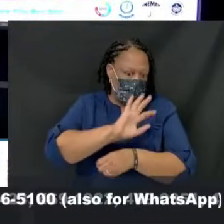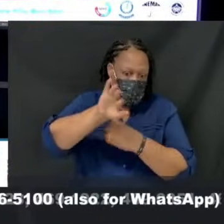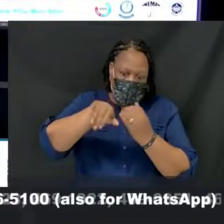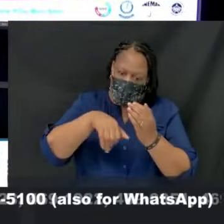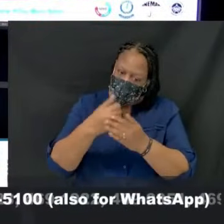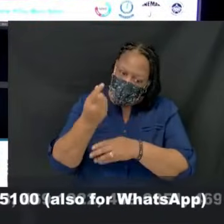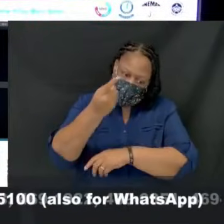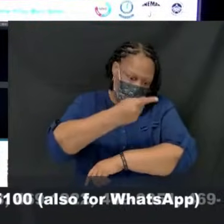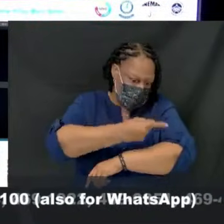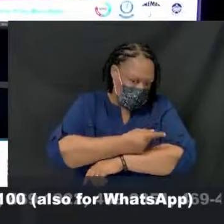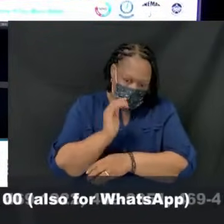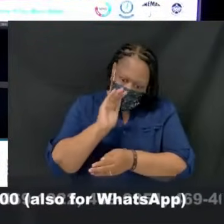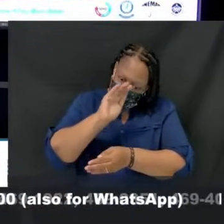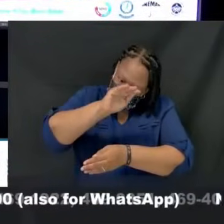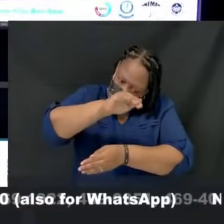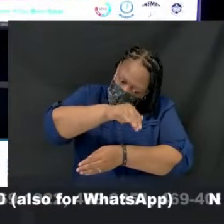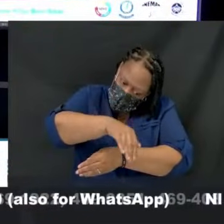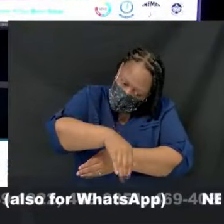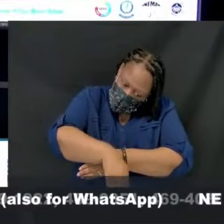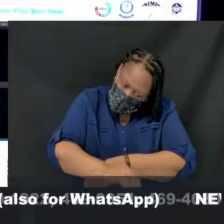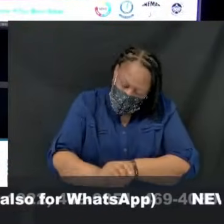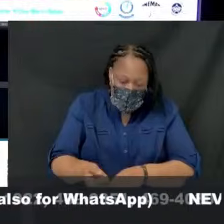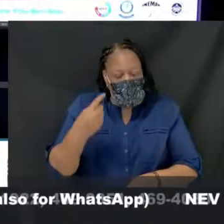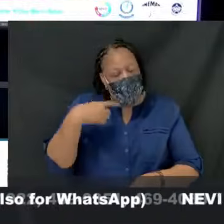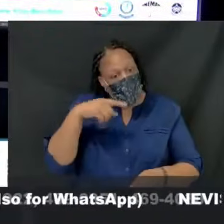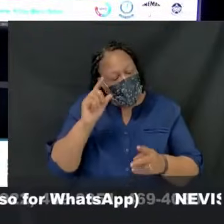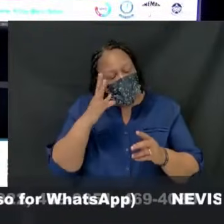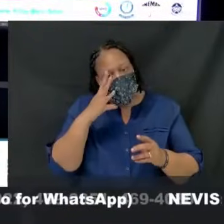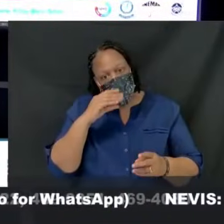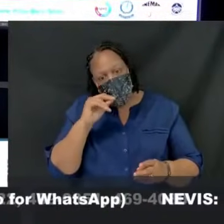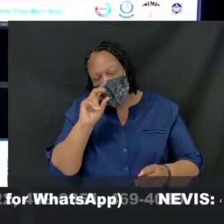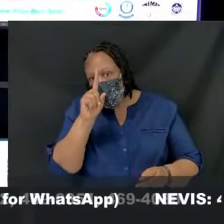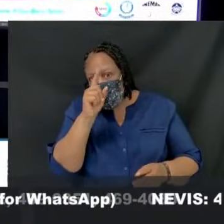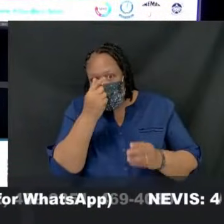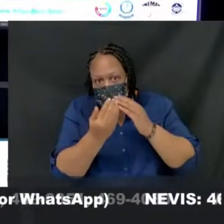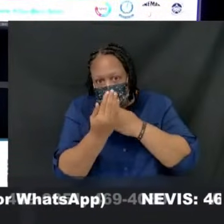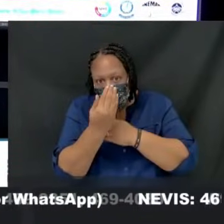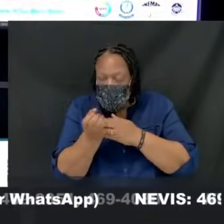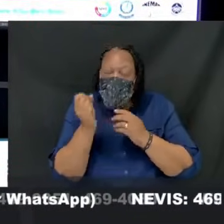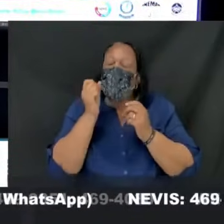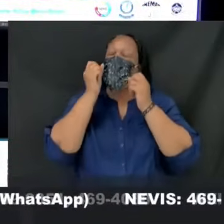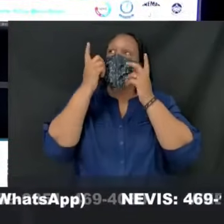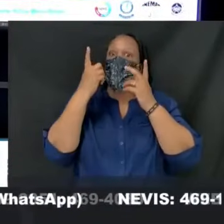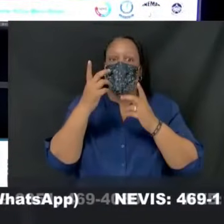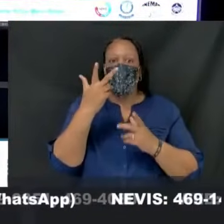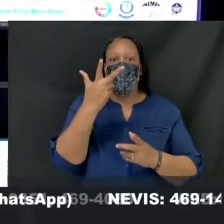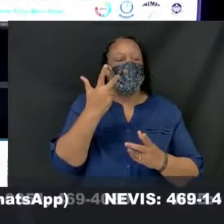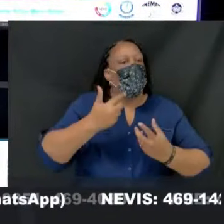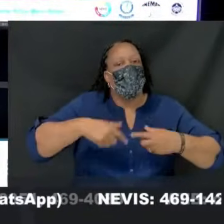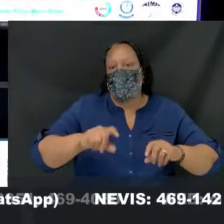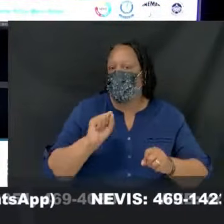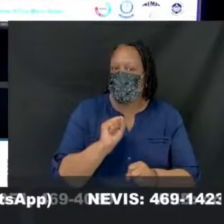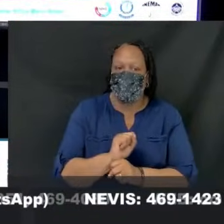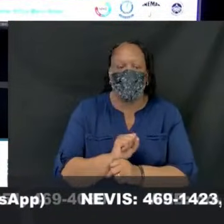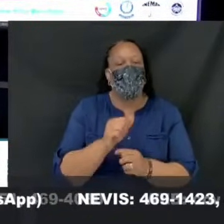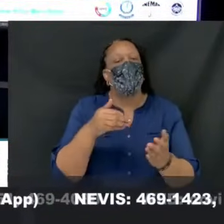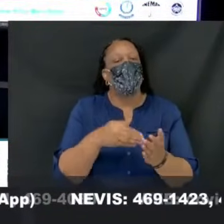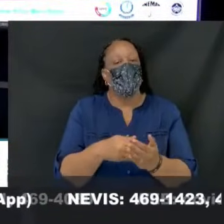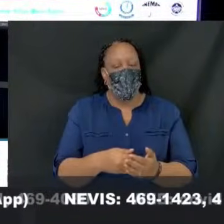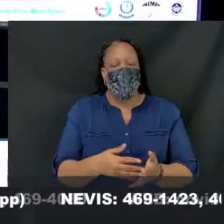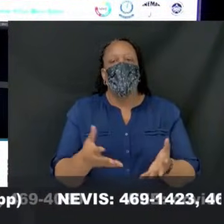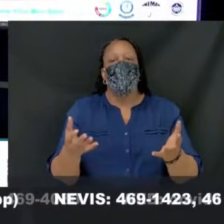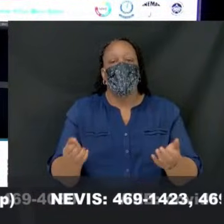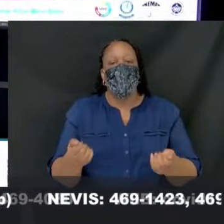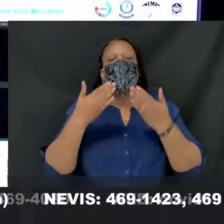commitment to national service. So to you, Mr. Markman, we say, we express our